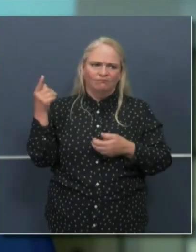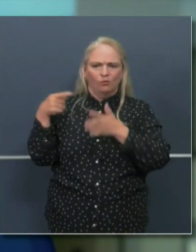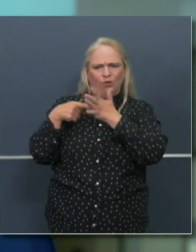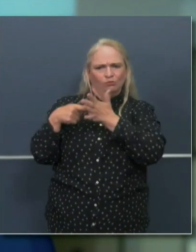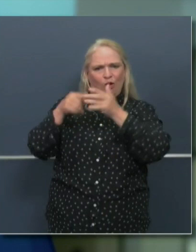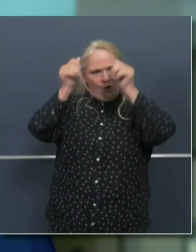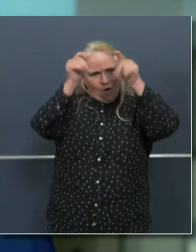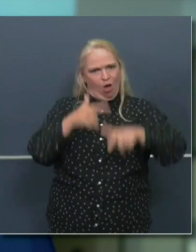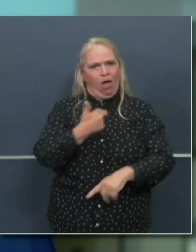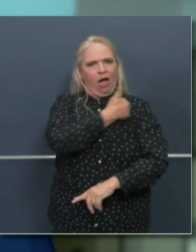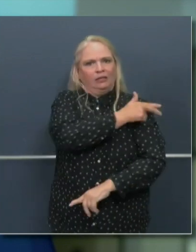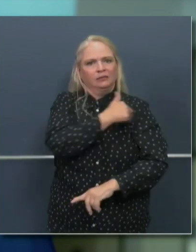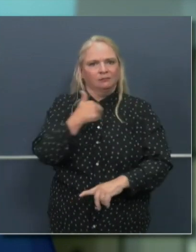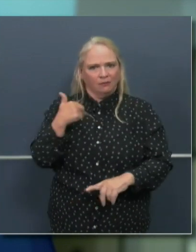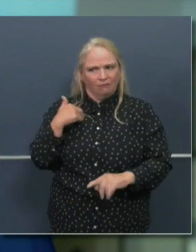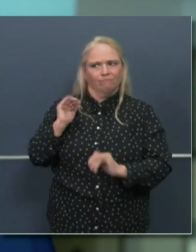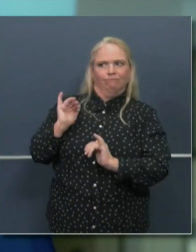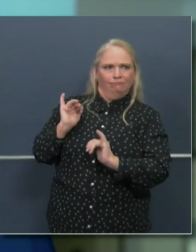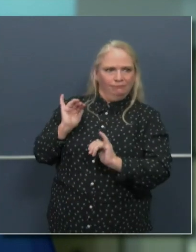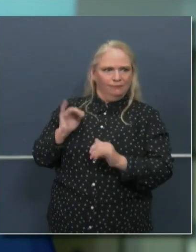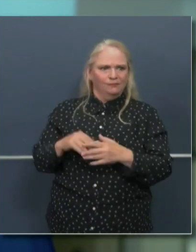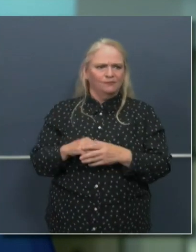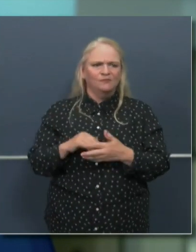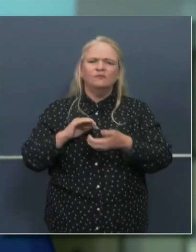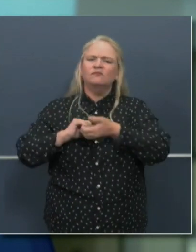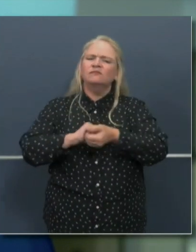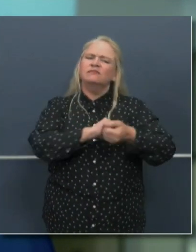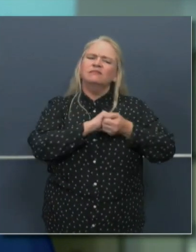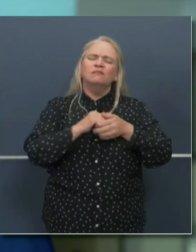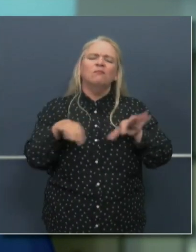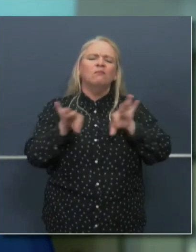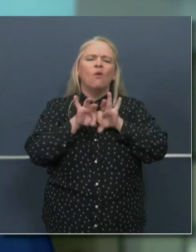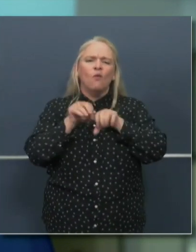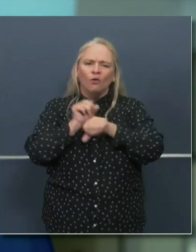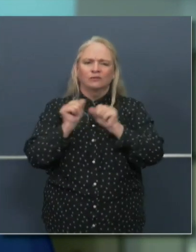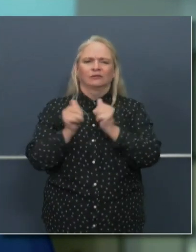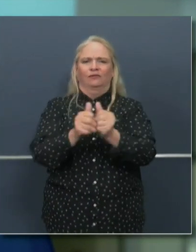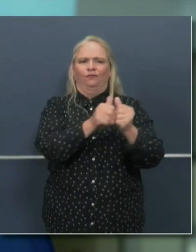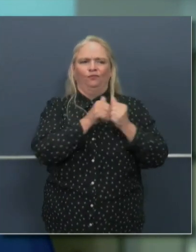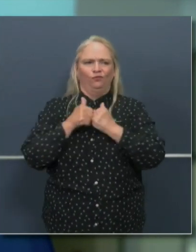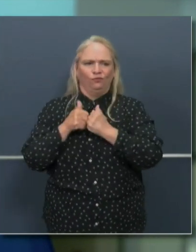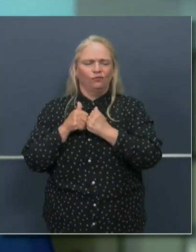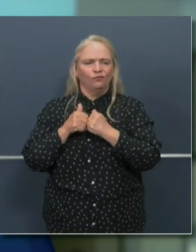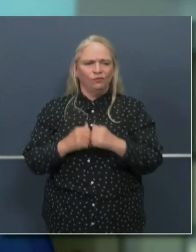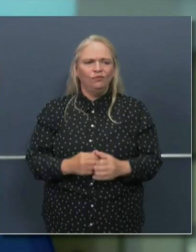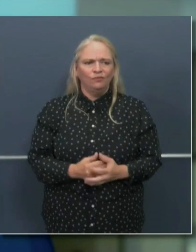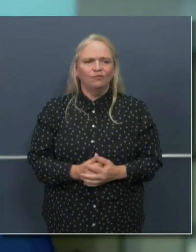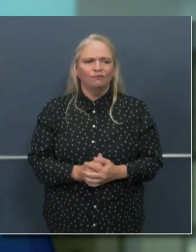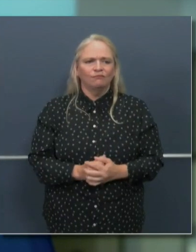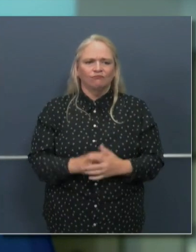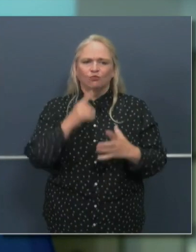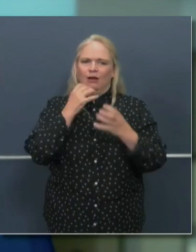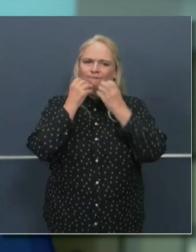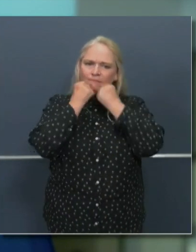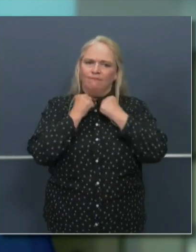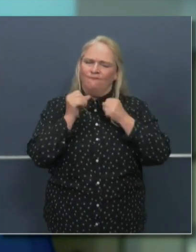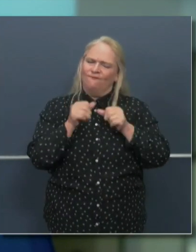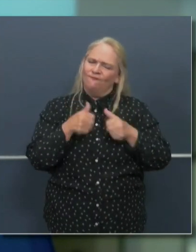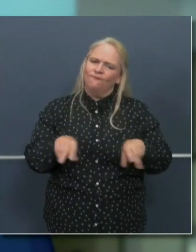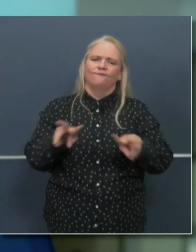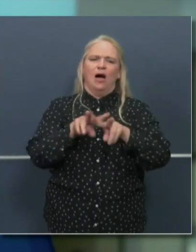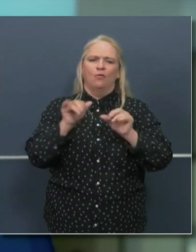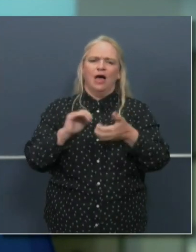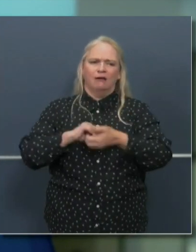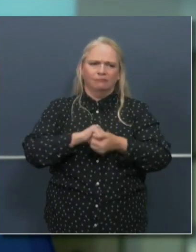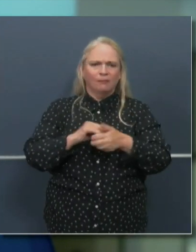statewide. And the partnership is dynamic and it's demonstrable, not only in terms of the planning documents,